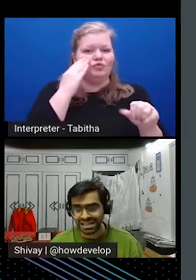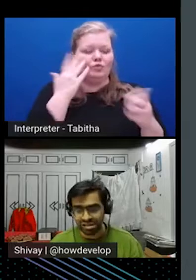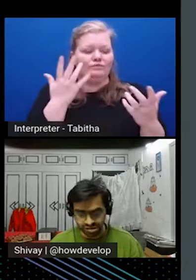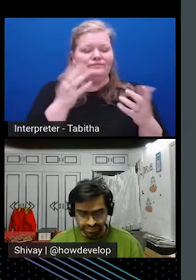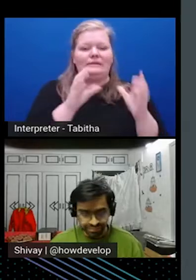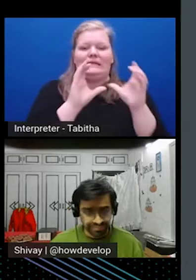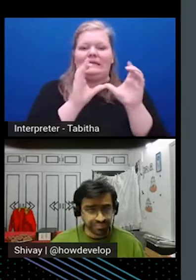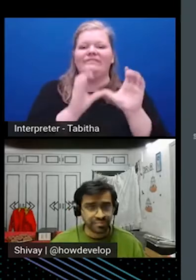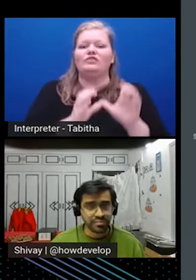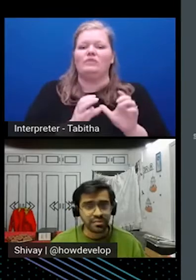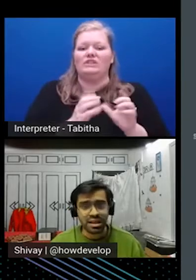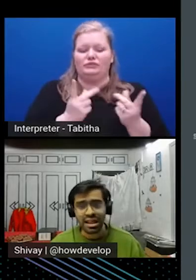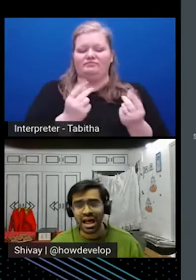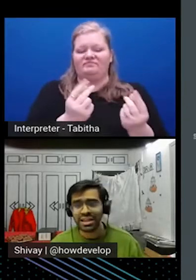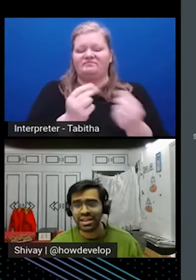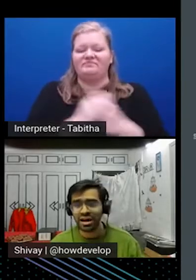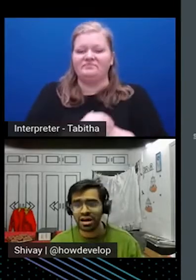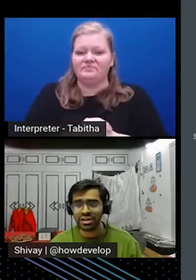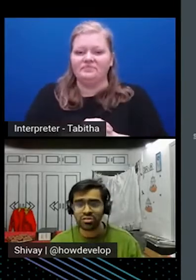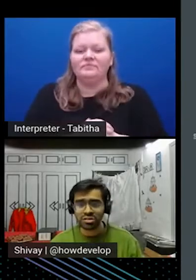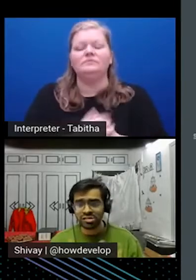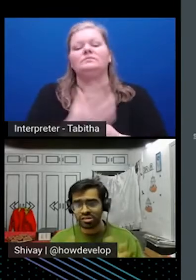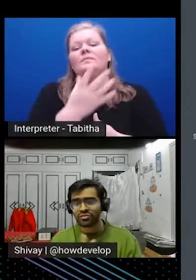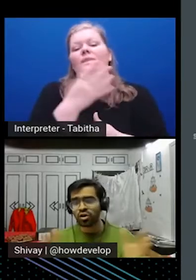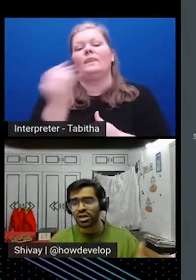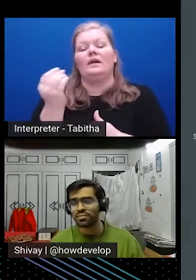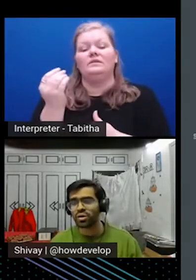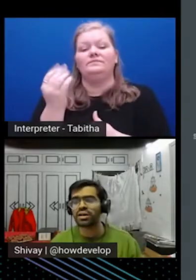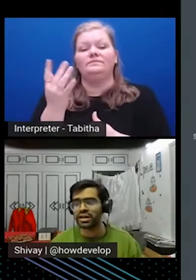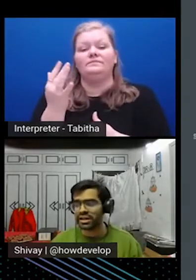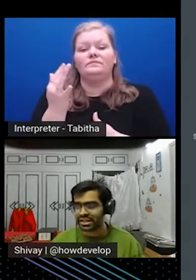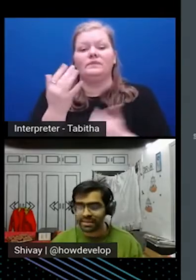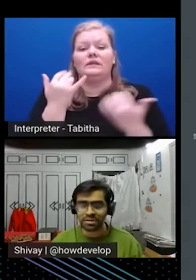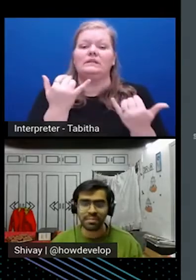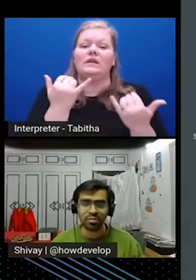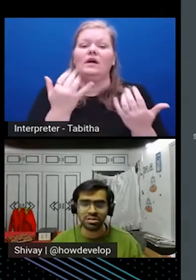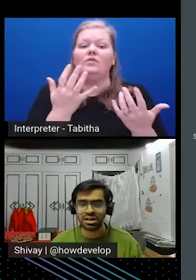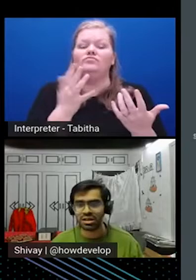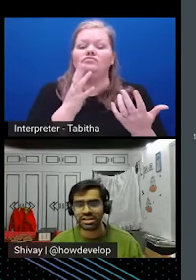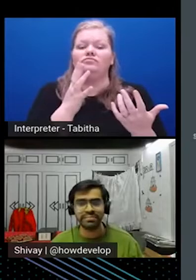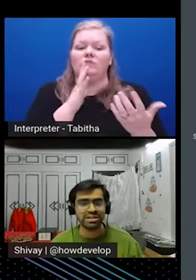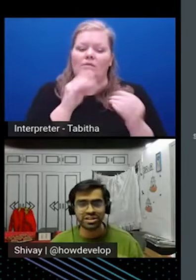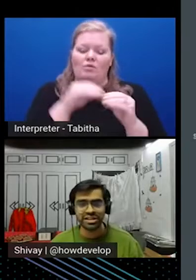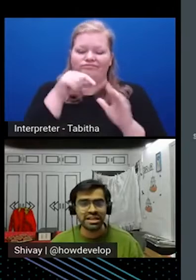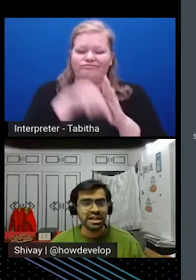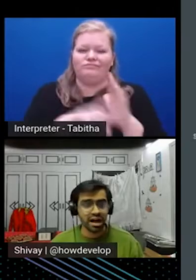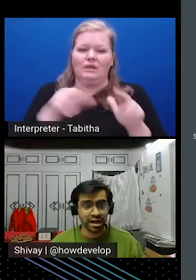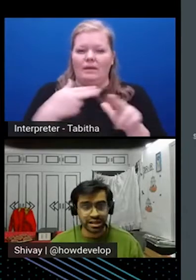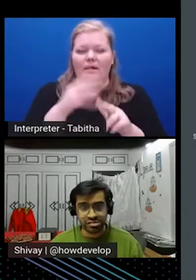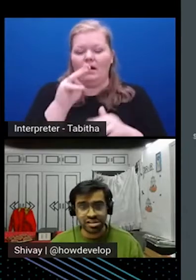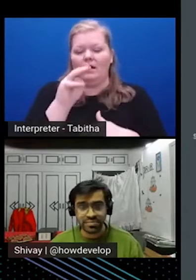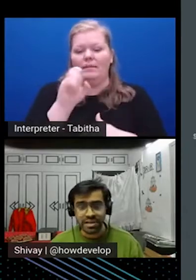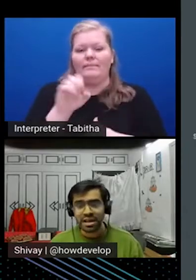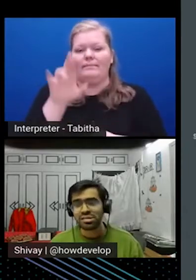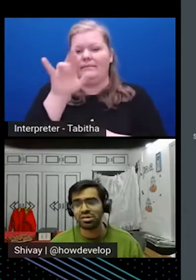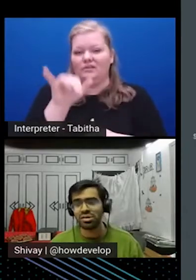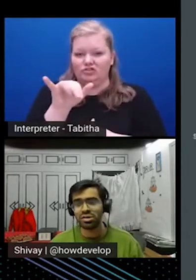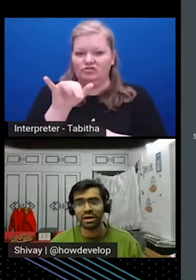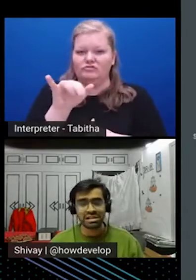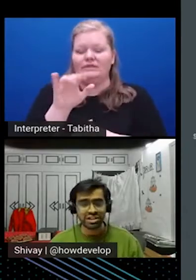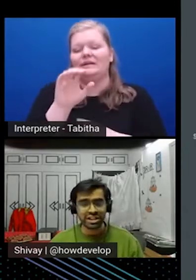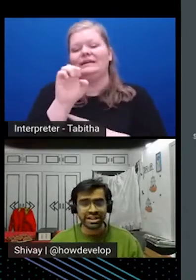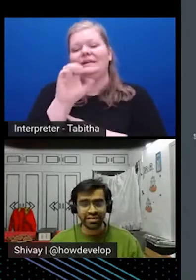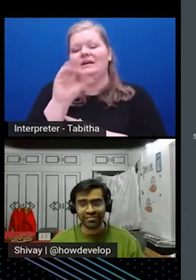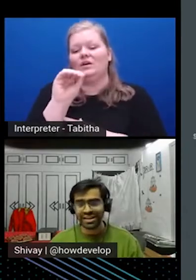configuration practices. And now sort of talking more in depth about the Meshery ecosystem.